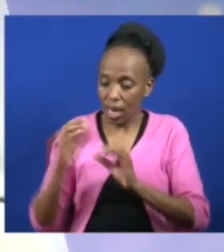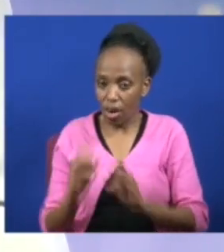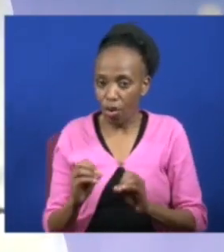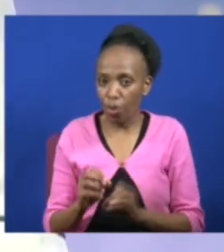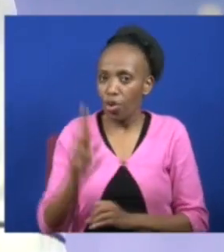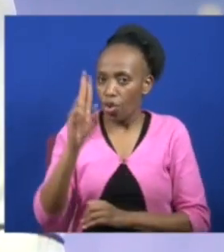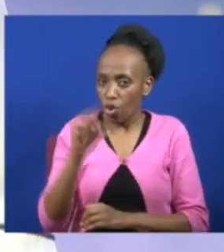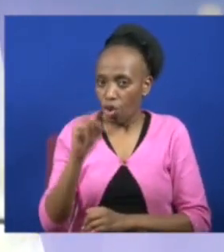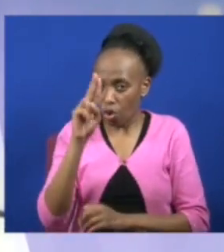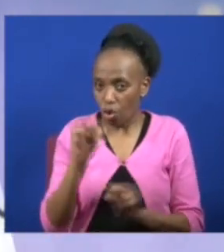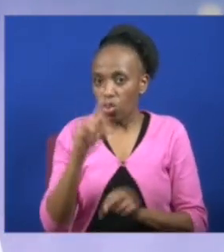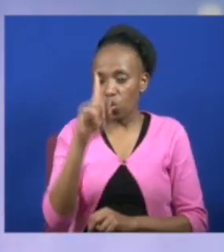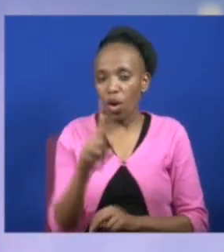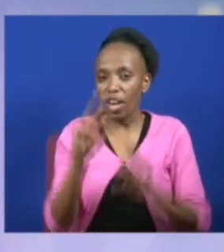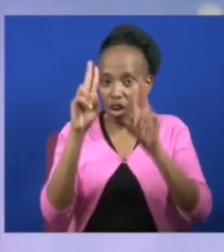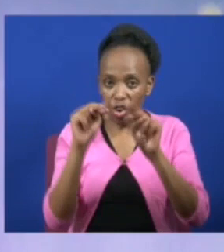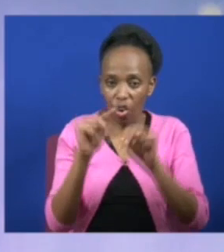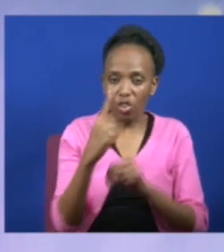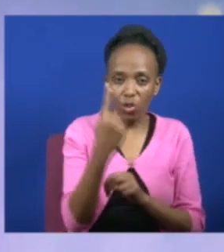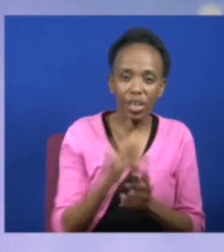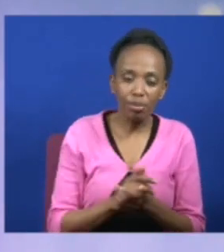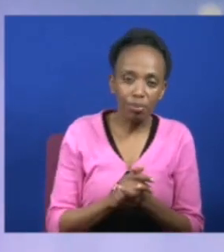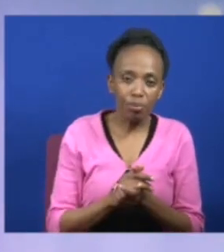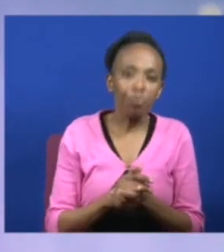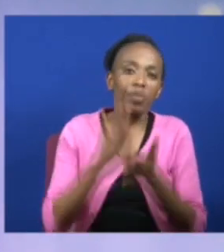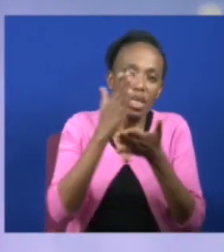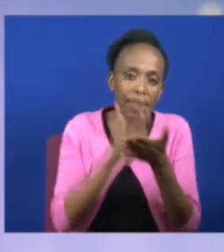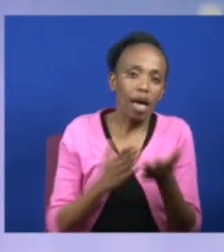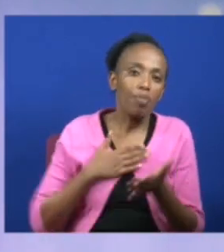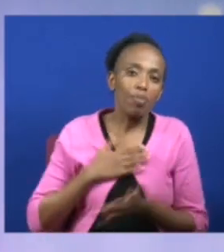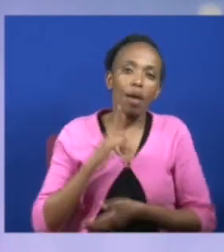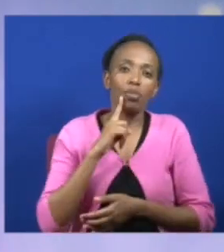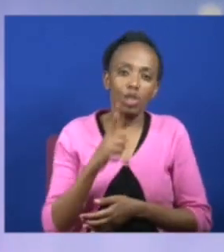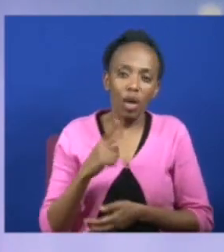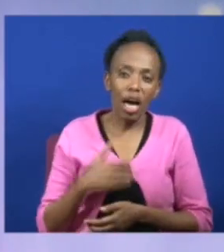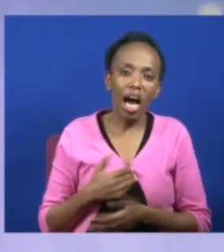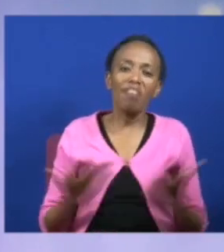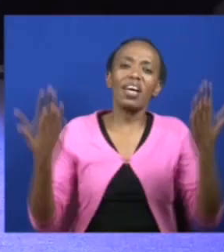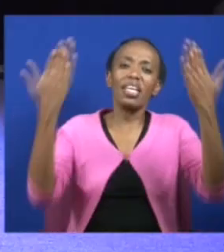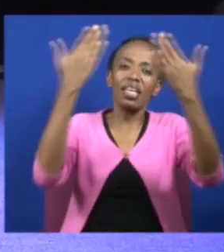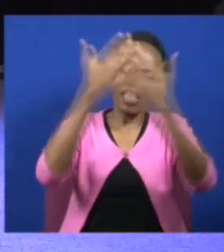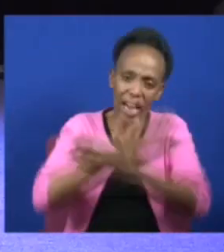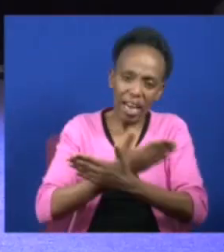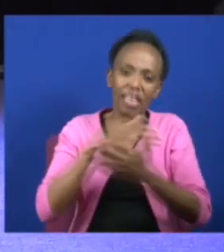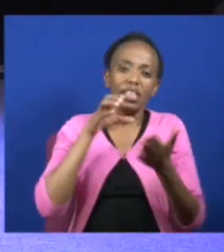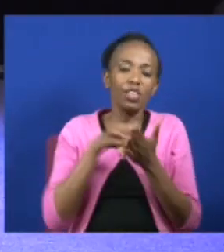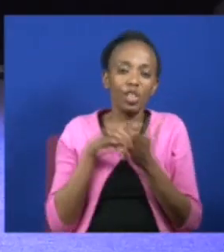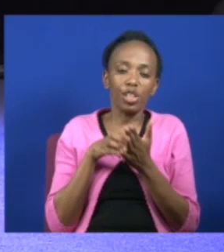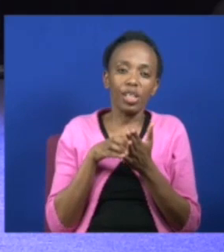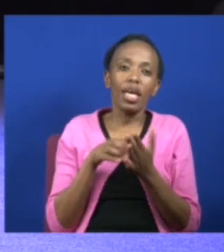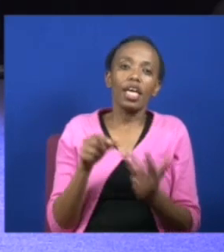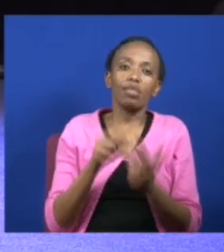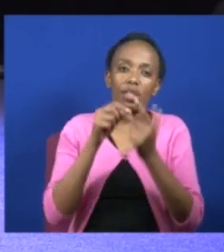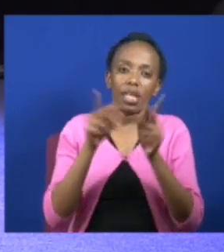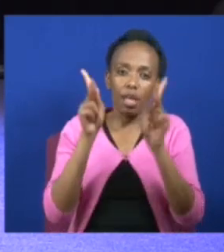us. No, not one. No, not one. Some of you, I'm sure, are going through a dark night, especially the people